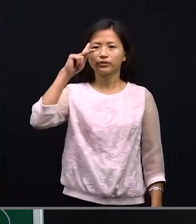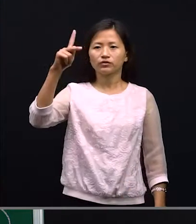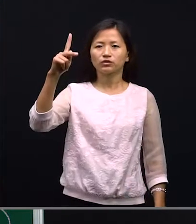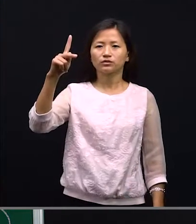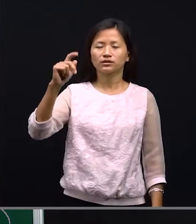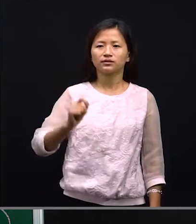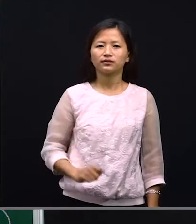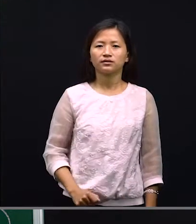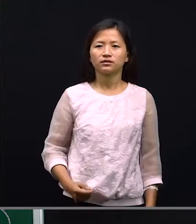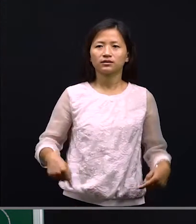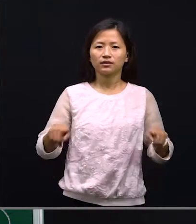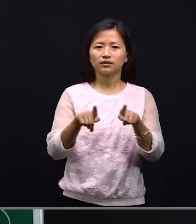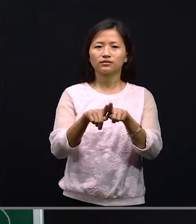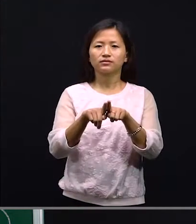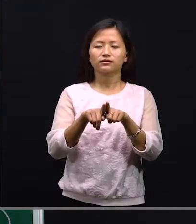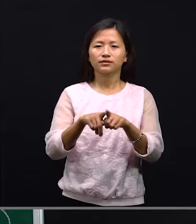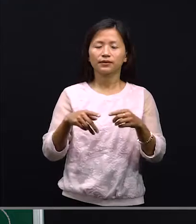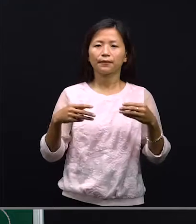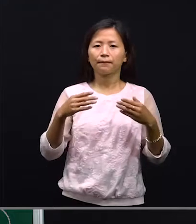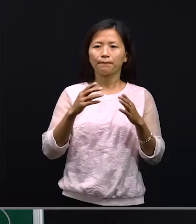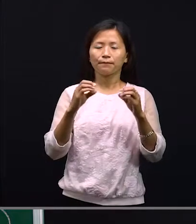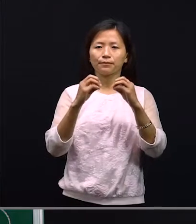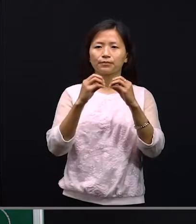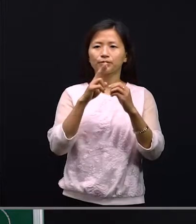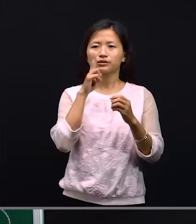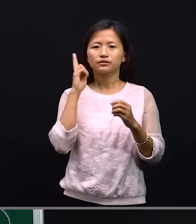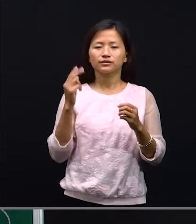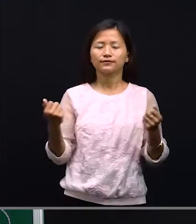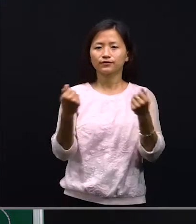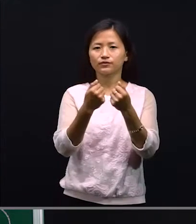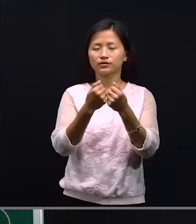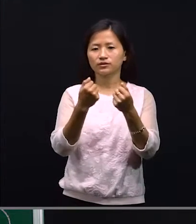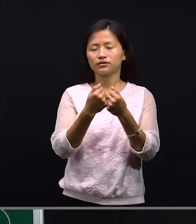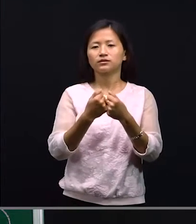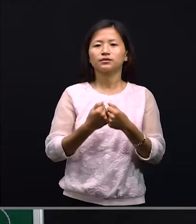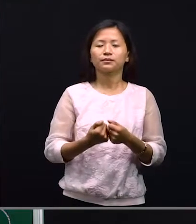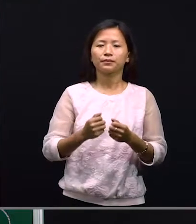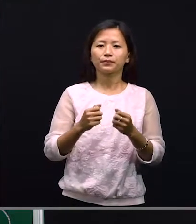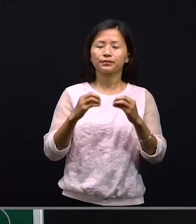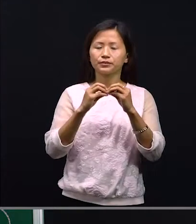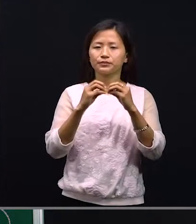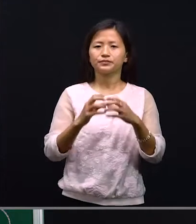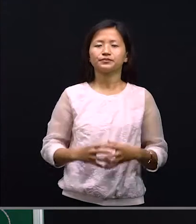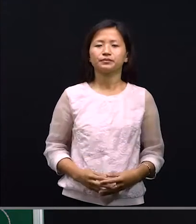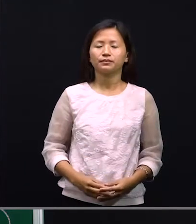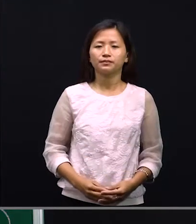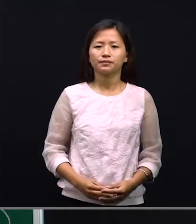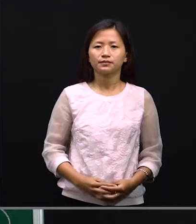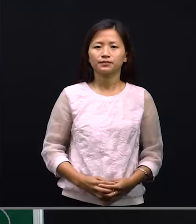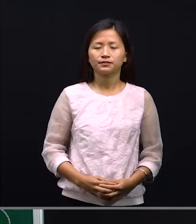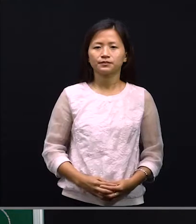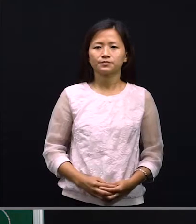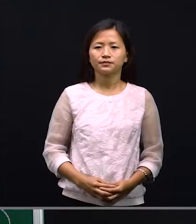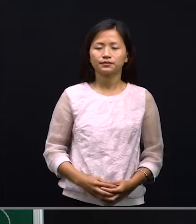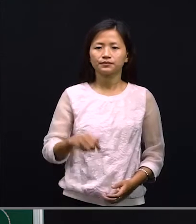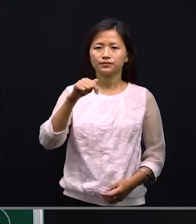Kohima, and the Britishers, they defeated the Japanese. Okay, so it all took place in the Molhe Pass. Okay,